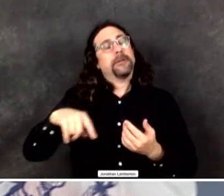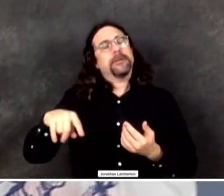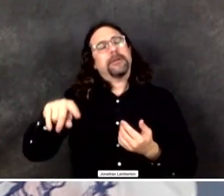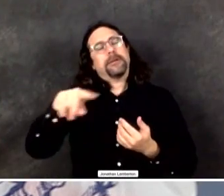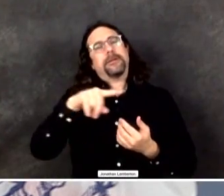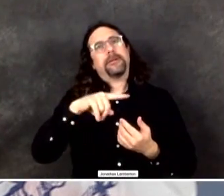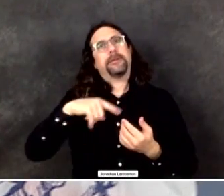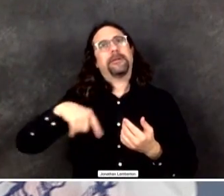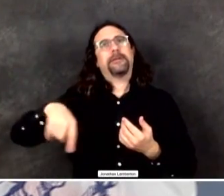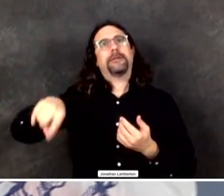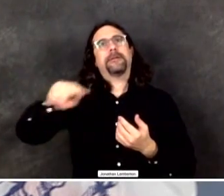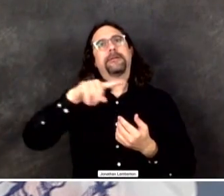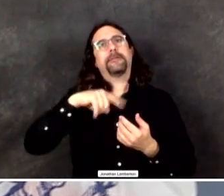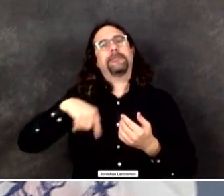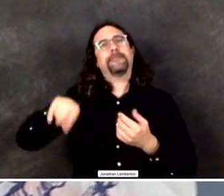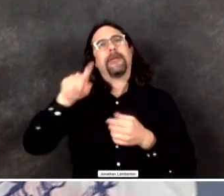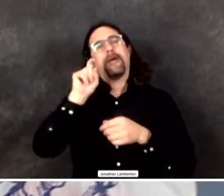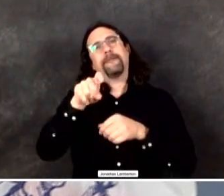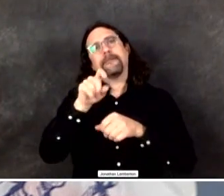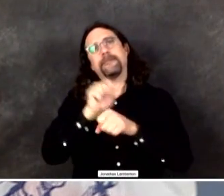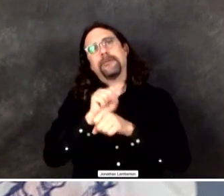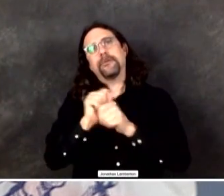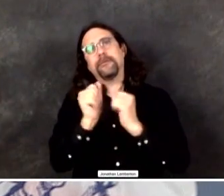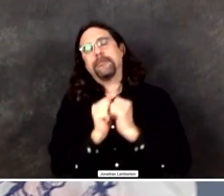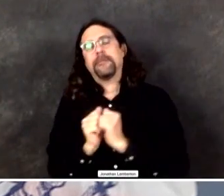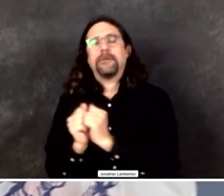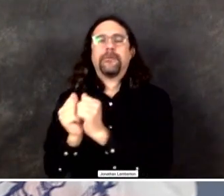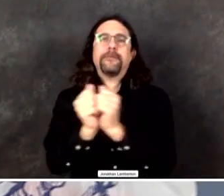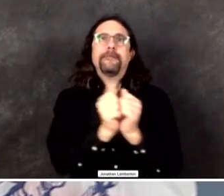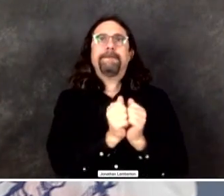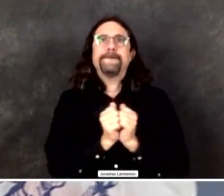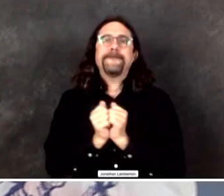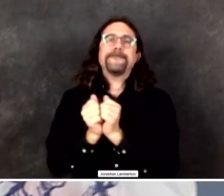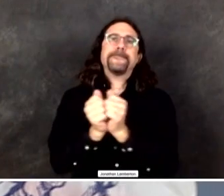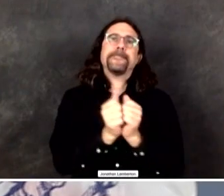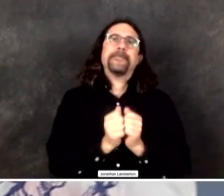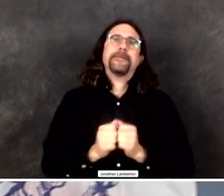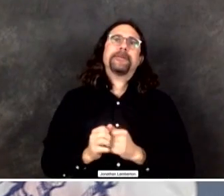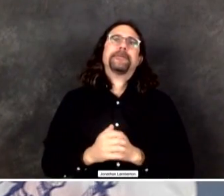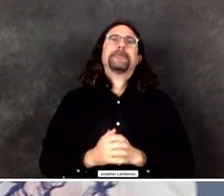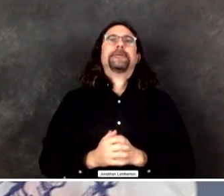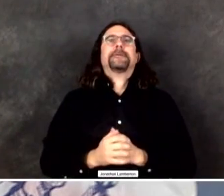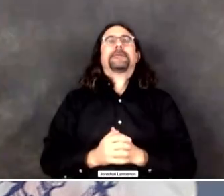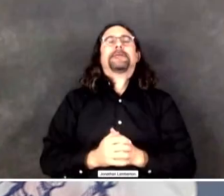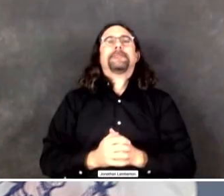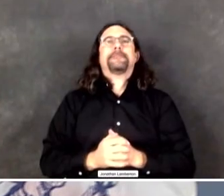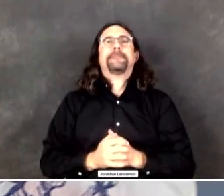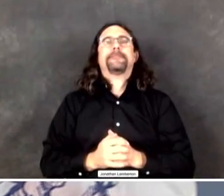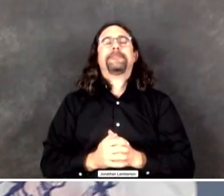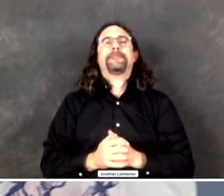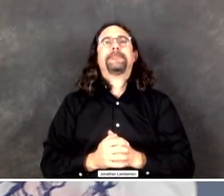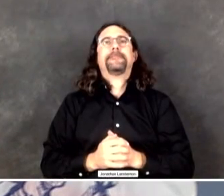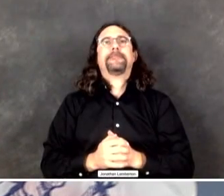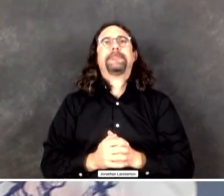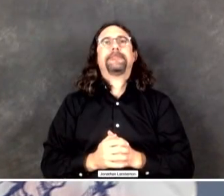this season of faith and this season of love, the highest love we can show for each other is to protect each other,